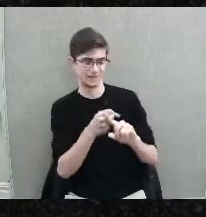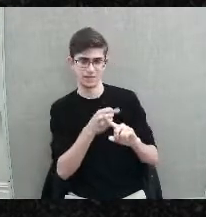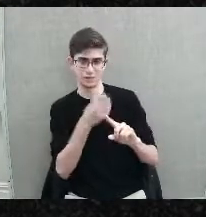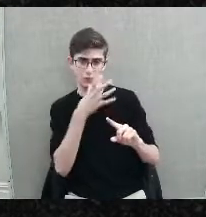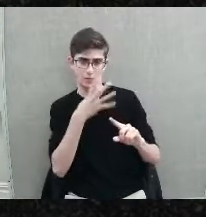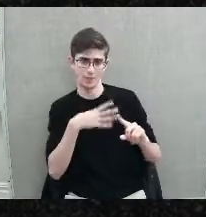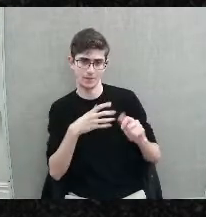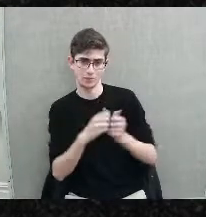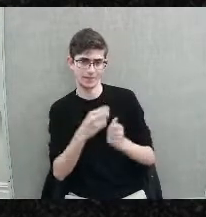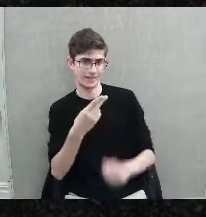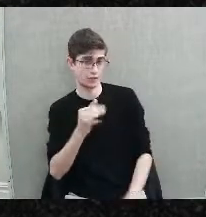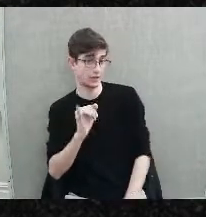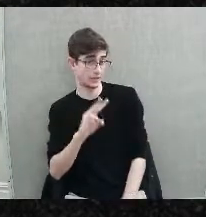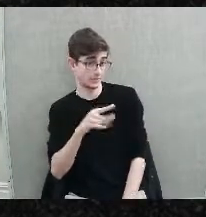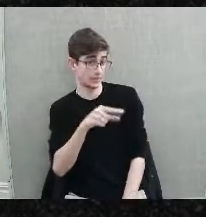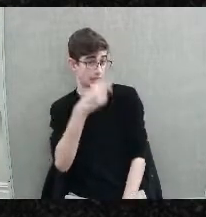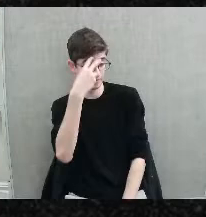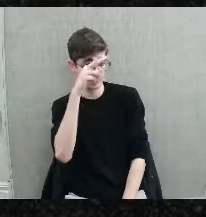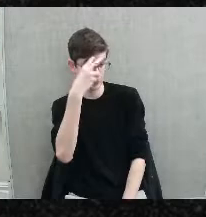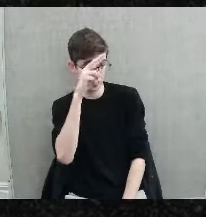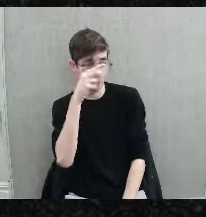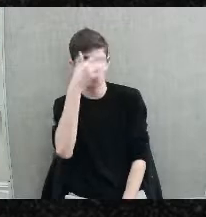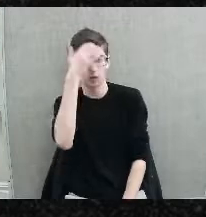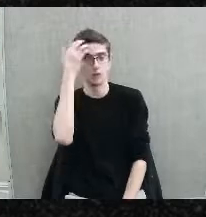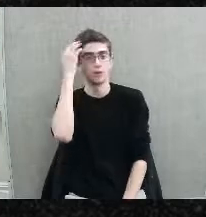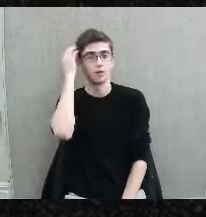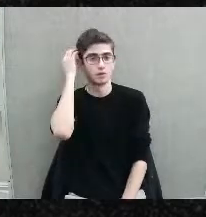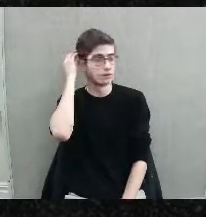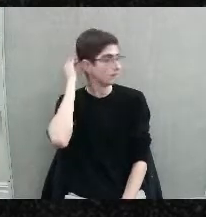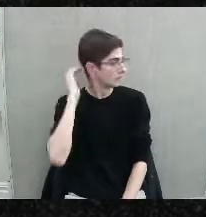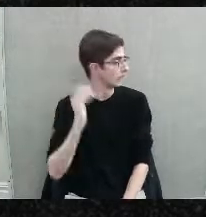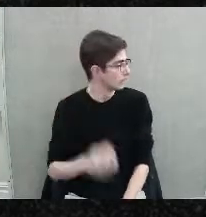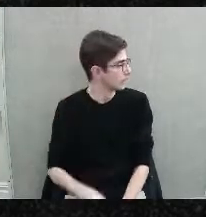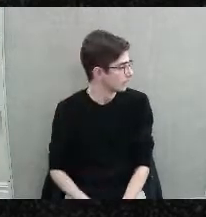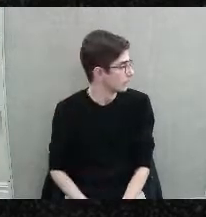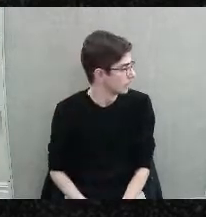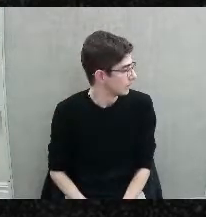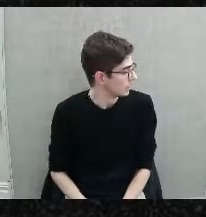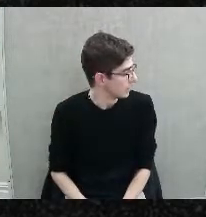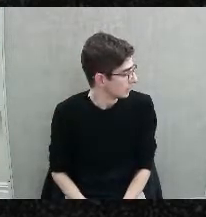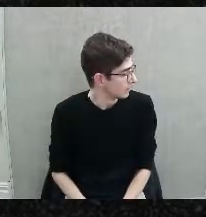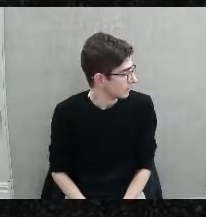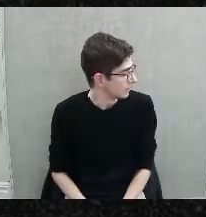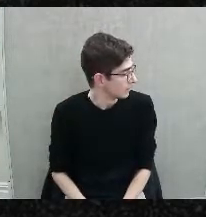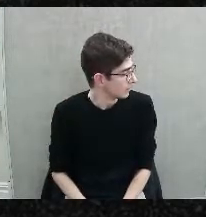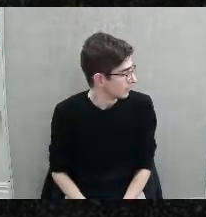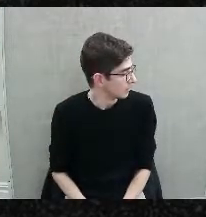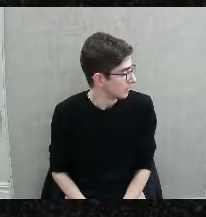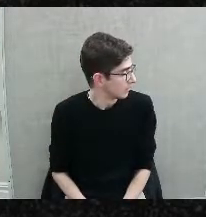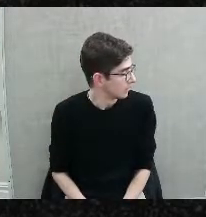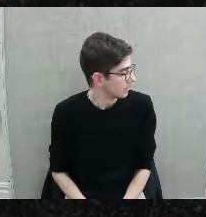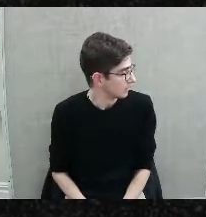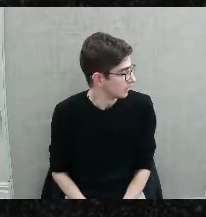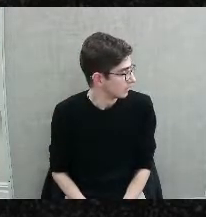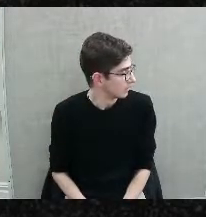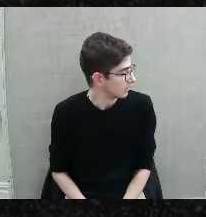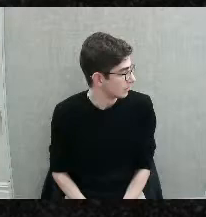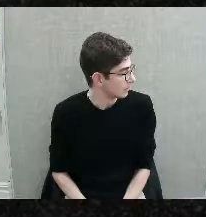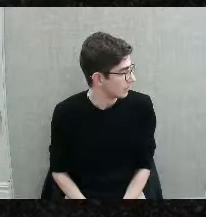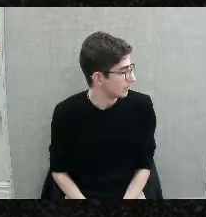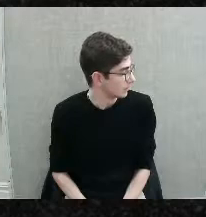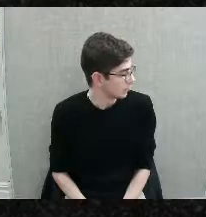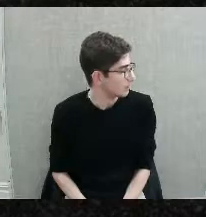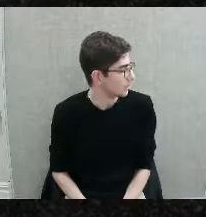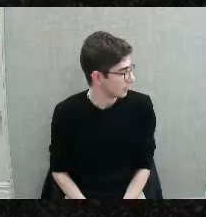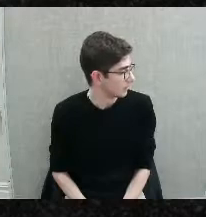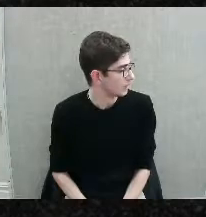Mexico. When neoliberal, not as López Obrador is using it, but as we used it in the book,